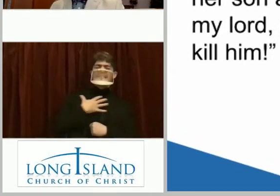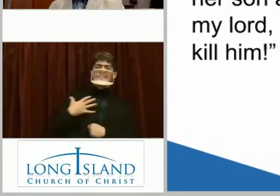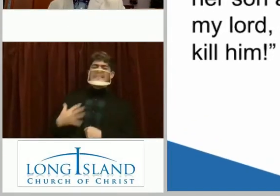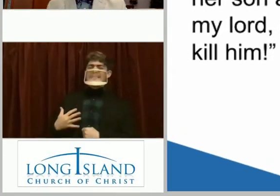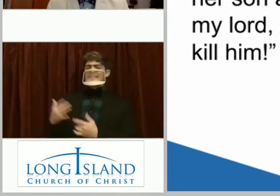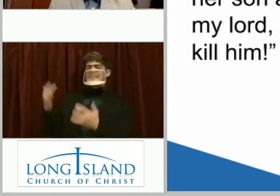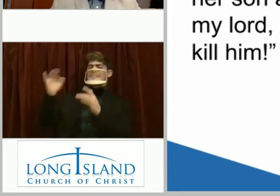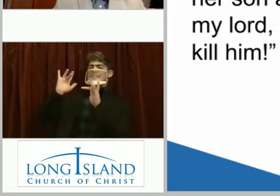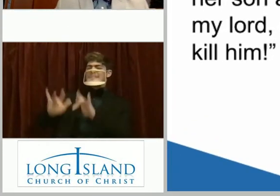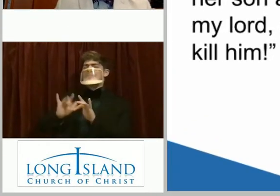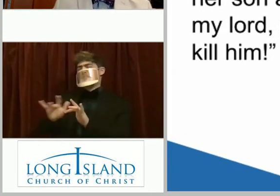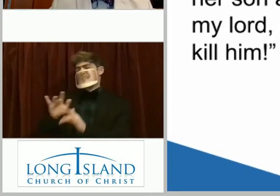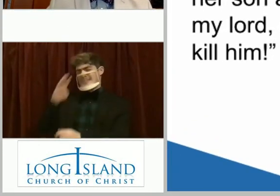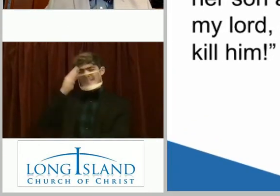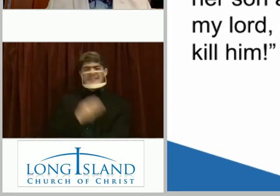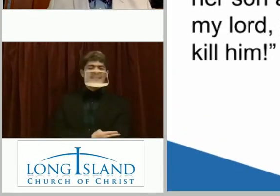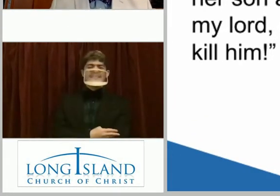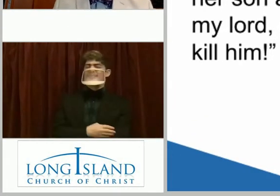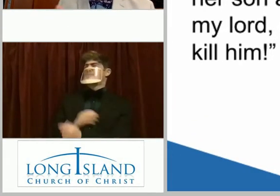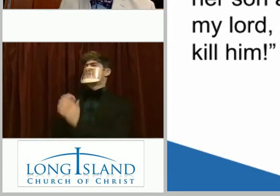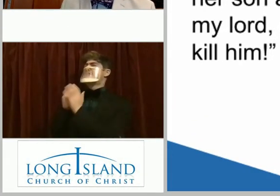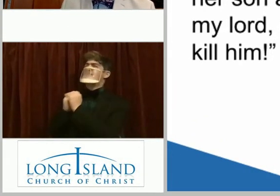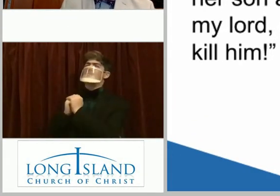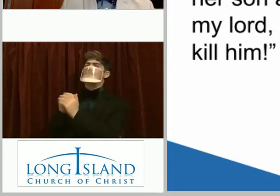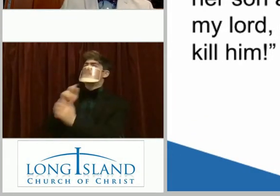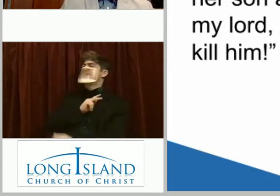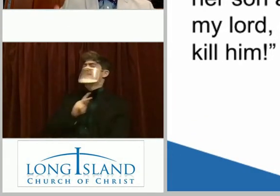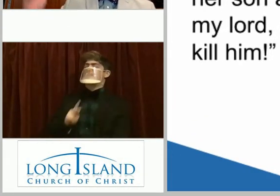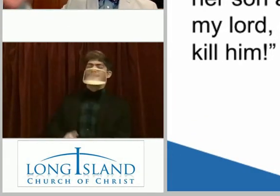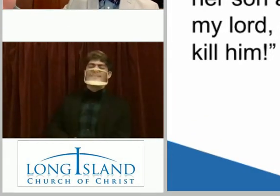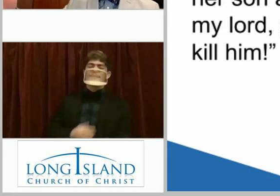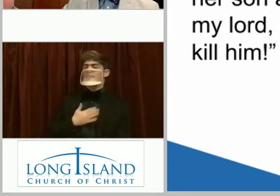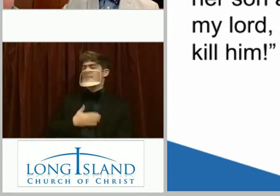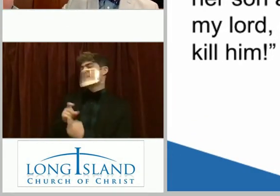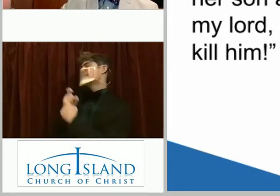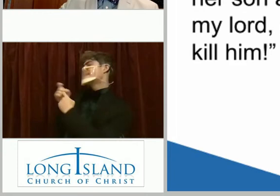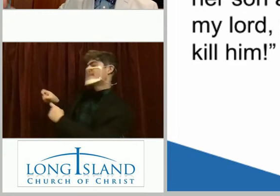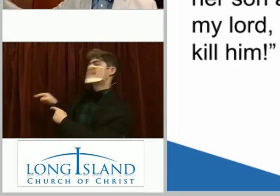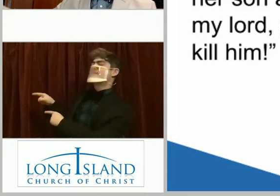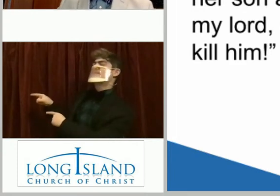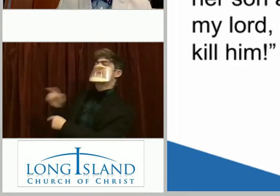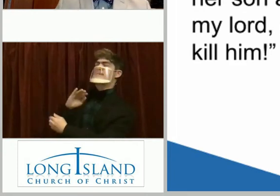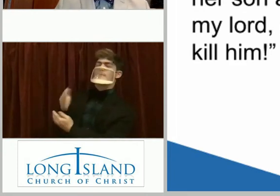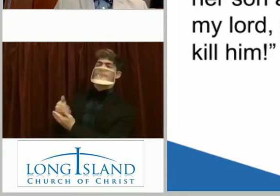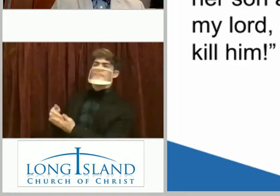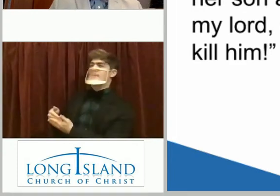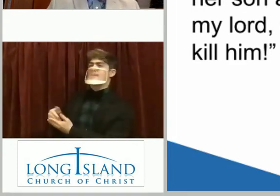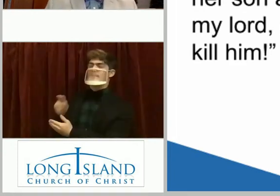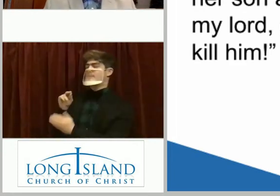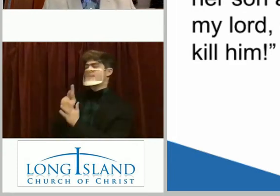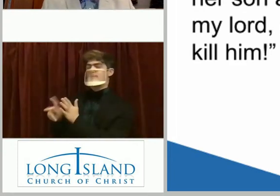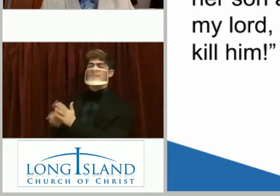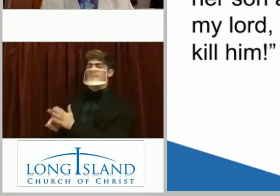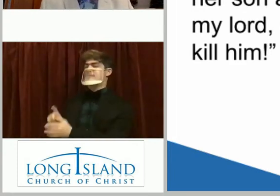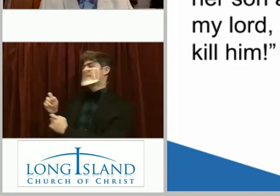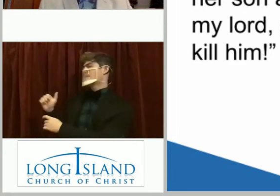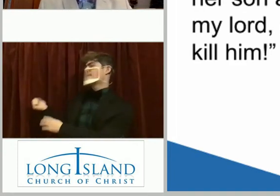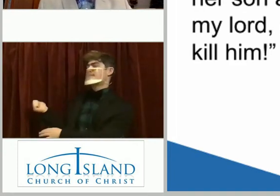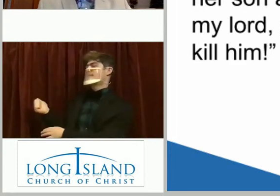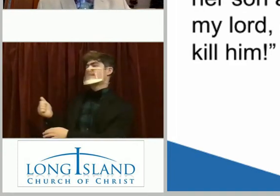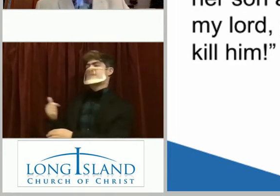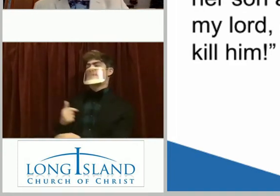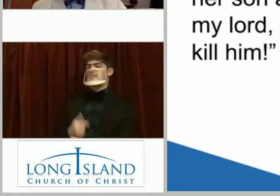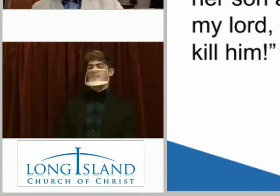and said to the king, please, my Lord, give her the living baby. Give this other woman the living baby.